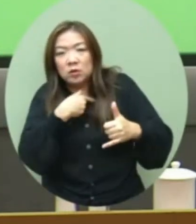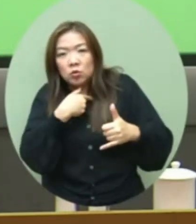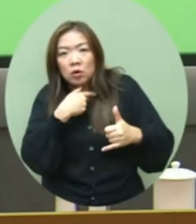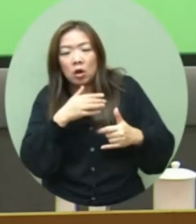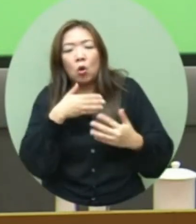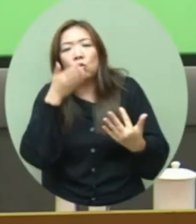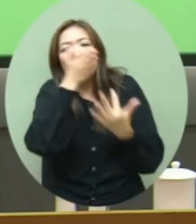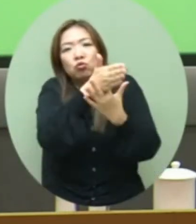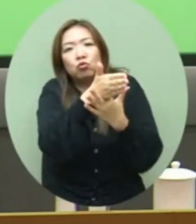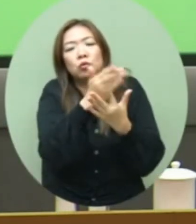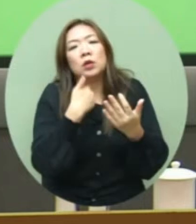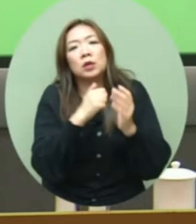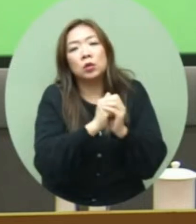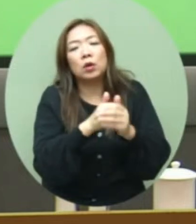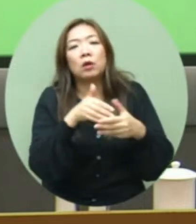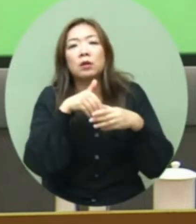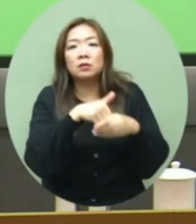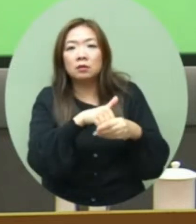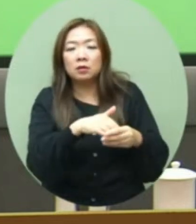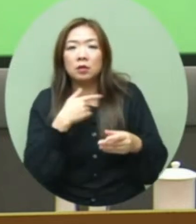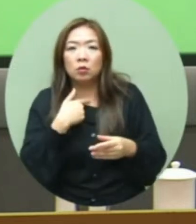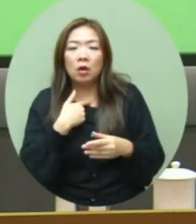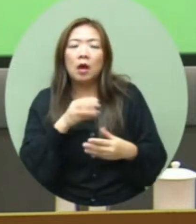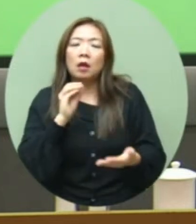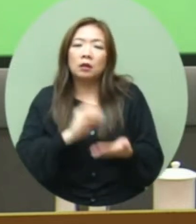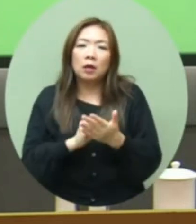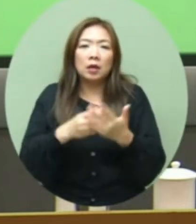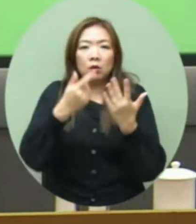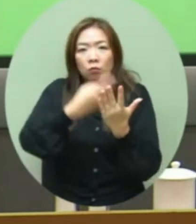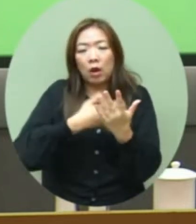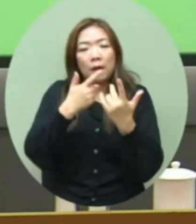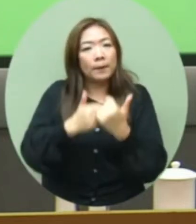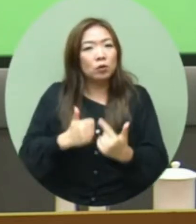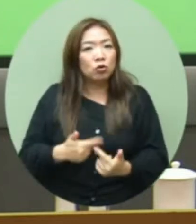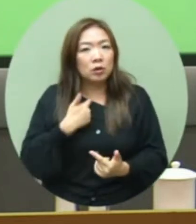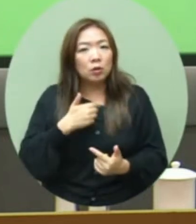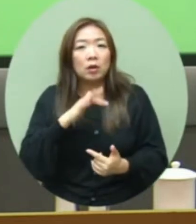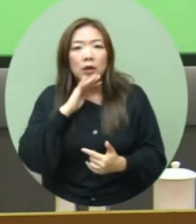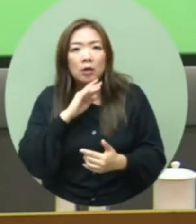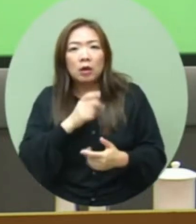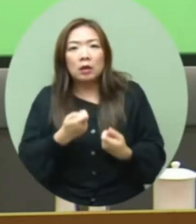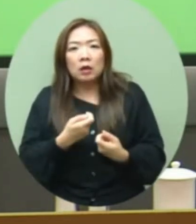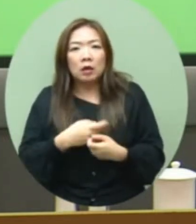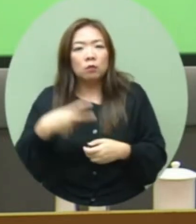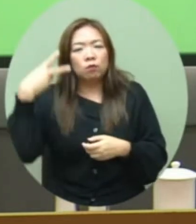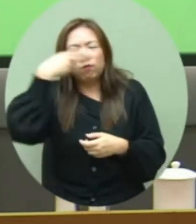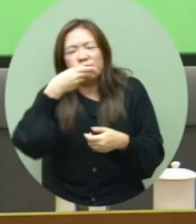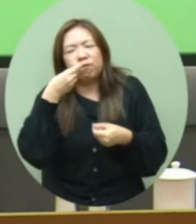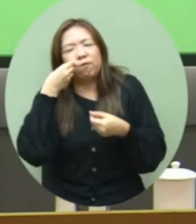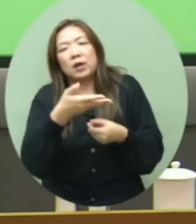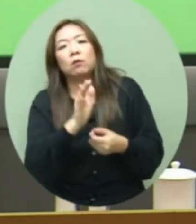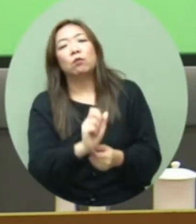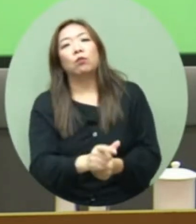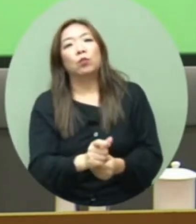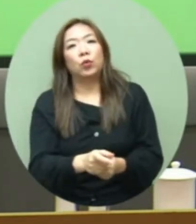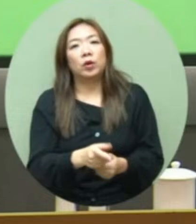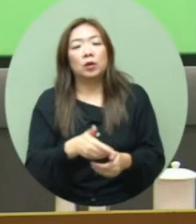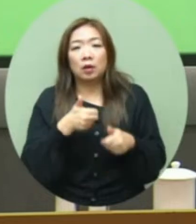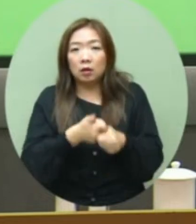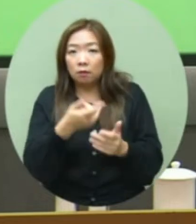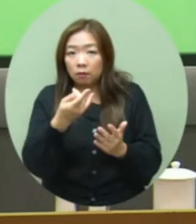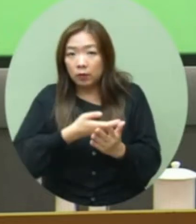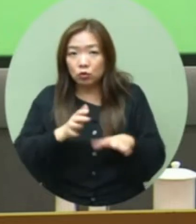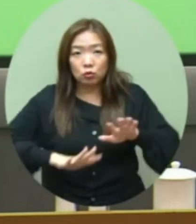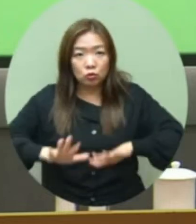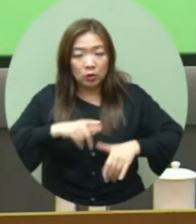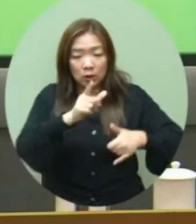That's why I'm saying this time we want to invite people to apply to our QMAS scheme. But